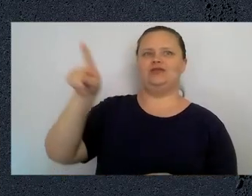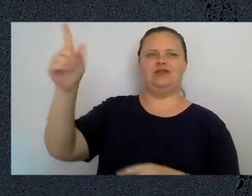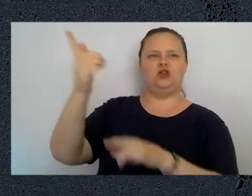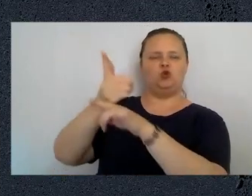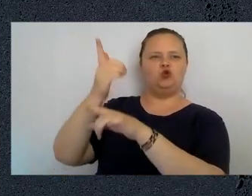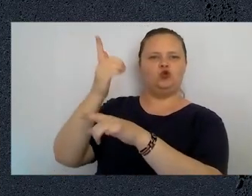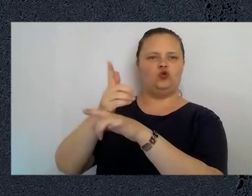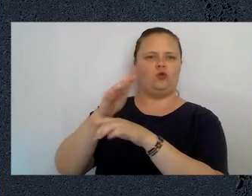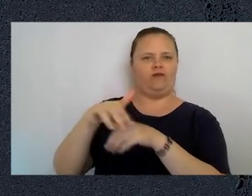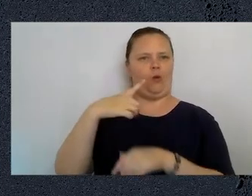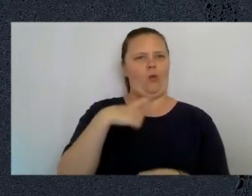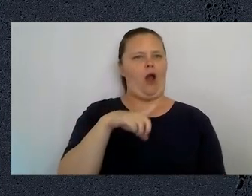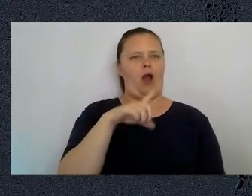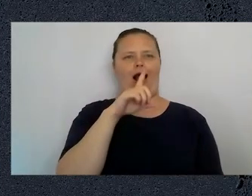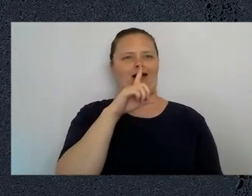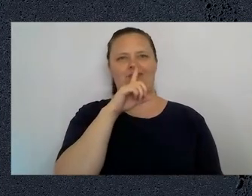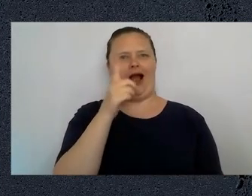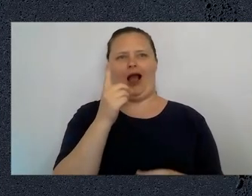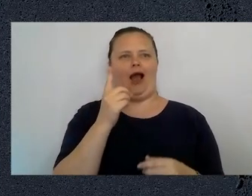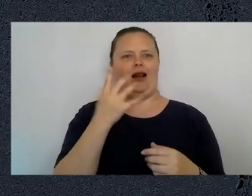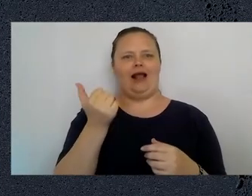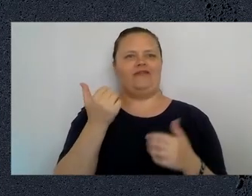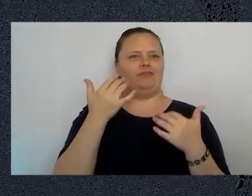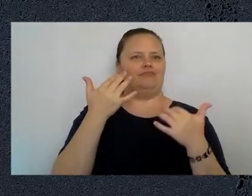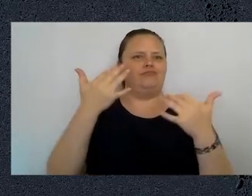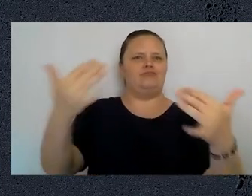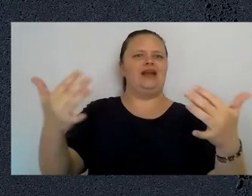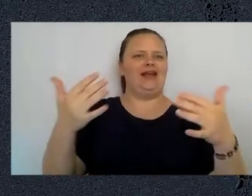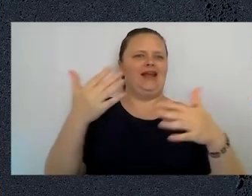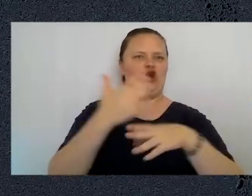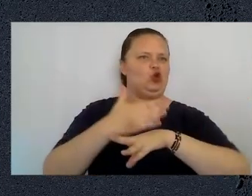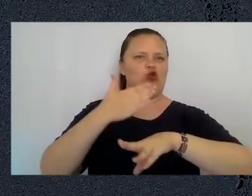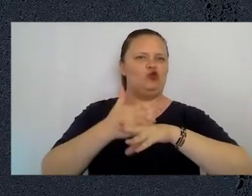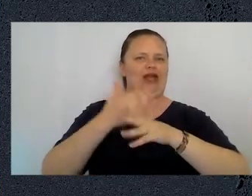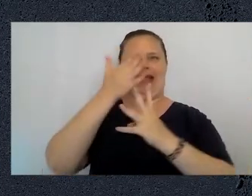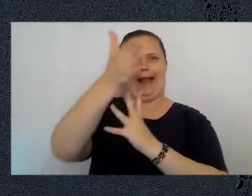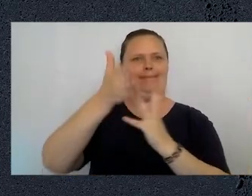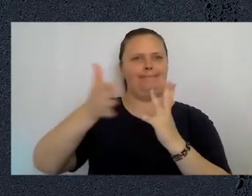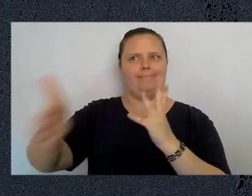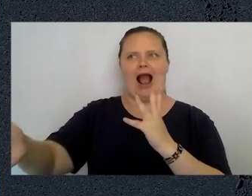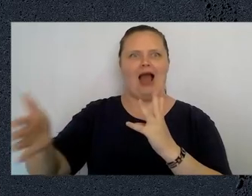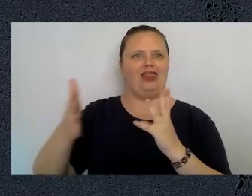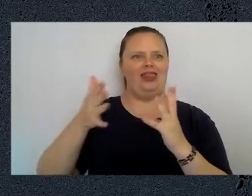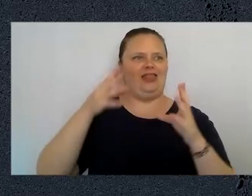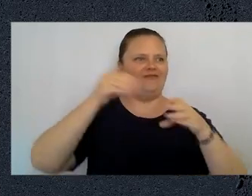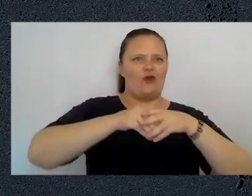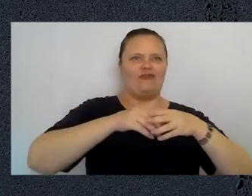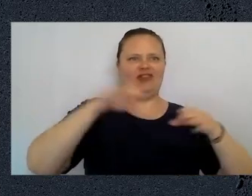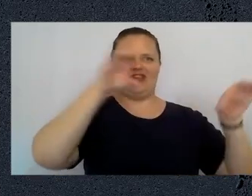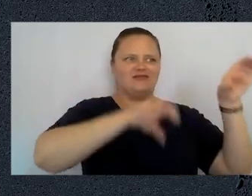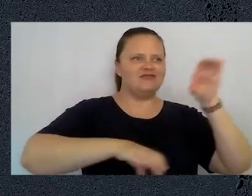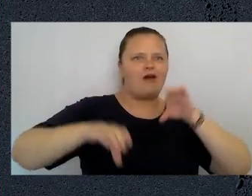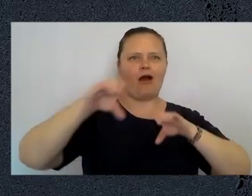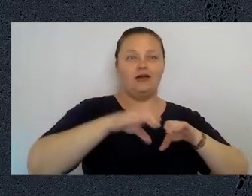why can't we let multiple career paths bloom in this science ecosystem? Once you've done some